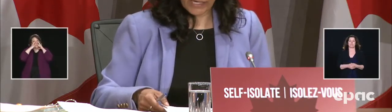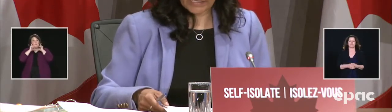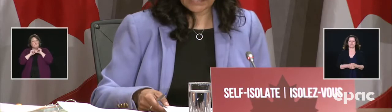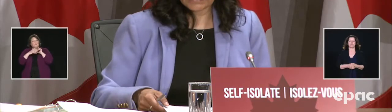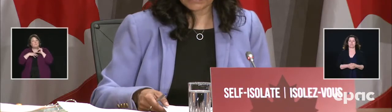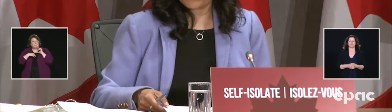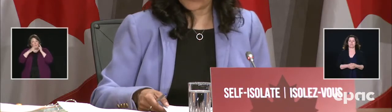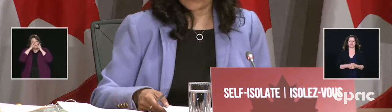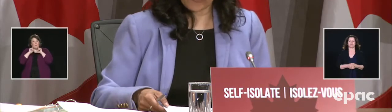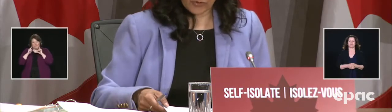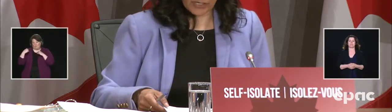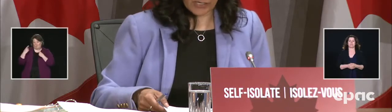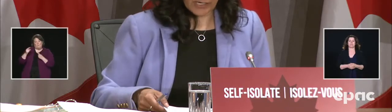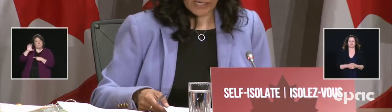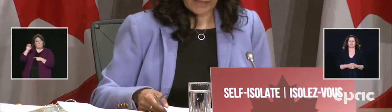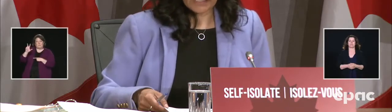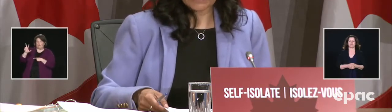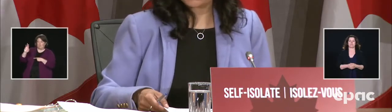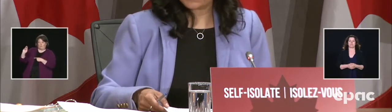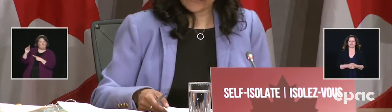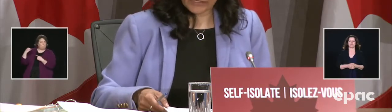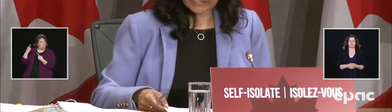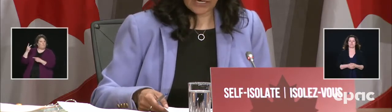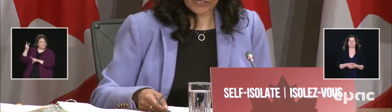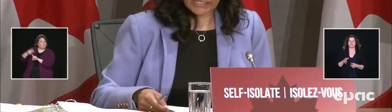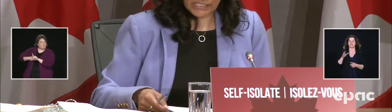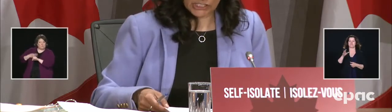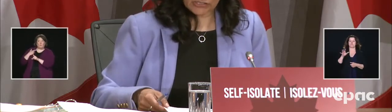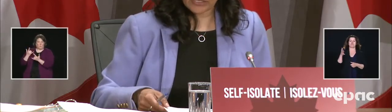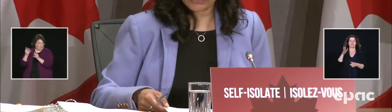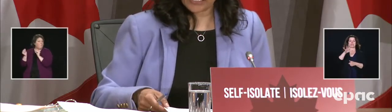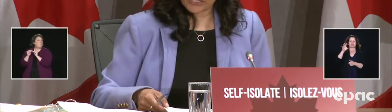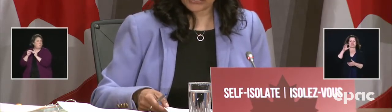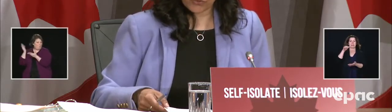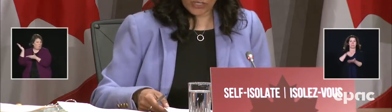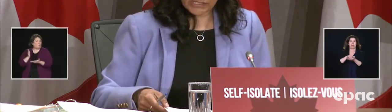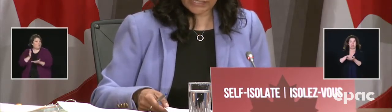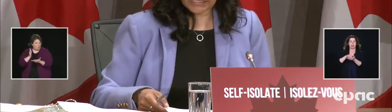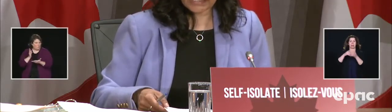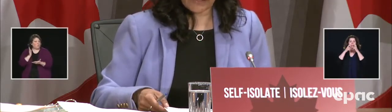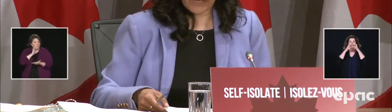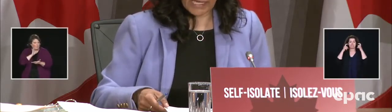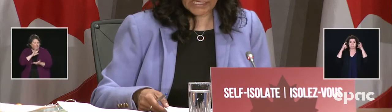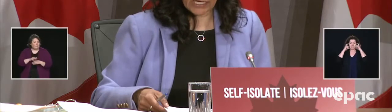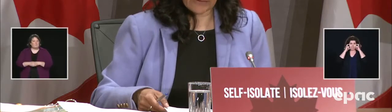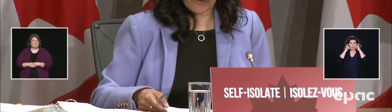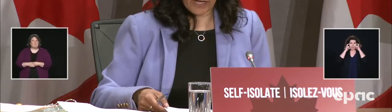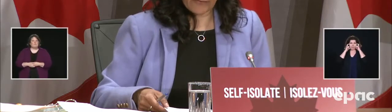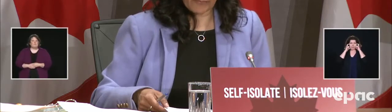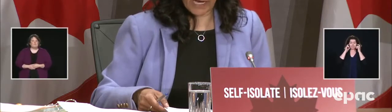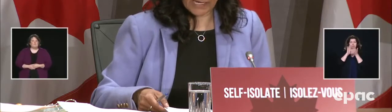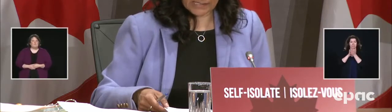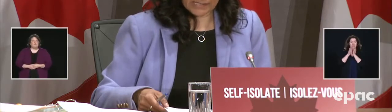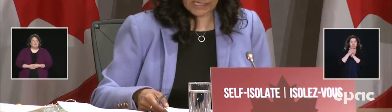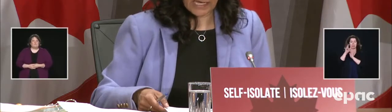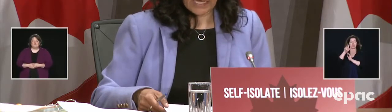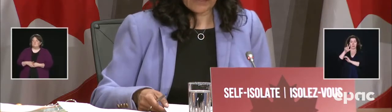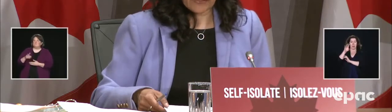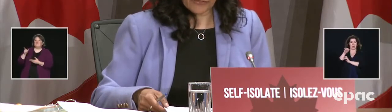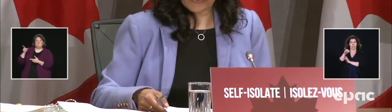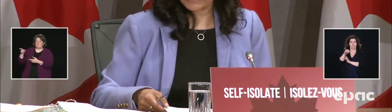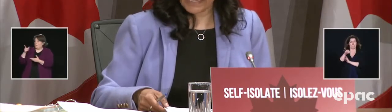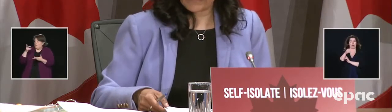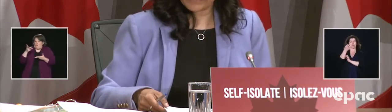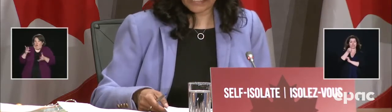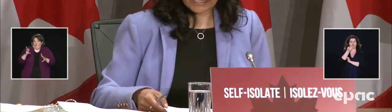we await delivery of more. These deliveries are in addition to the large quantities of N95 masks